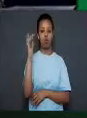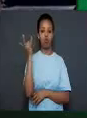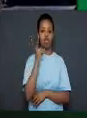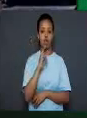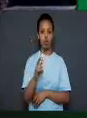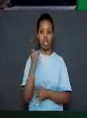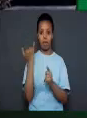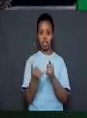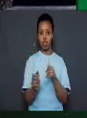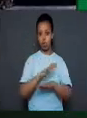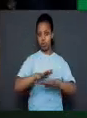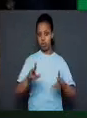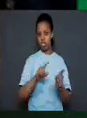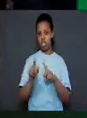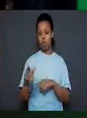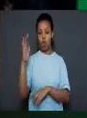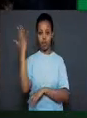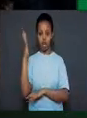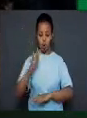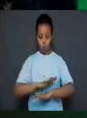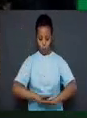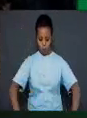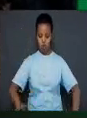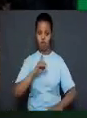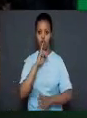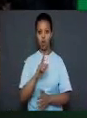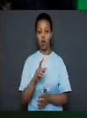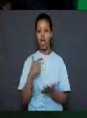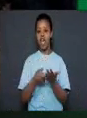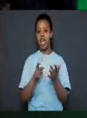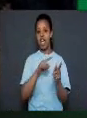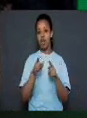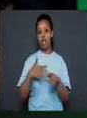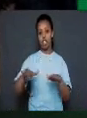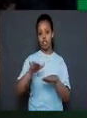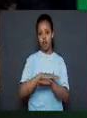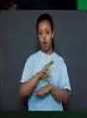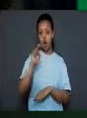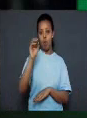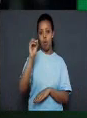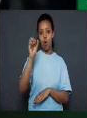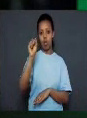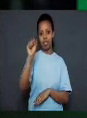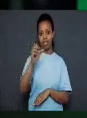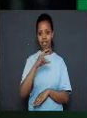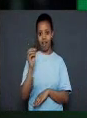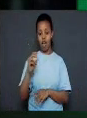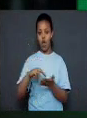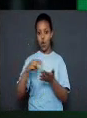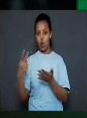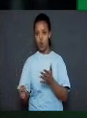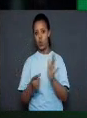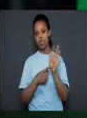final layer is the forest floor, which is covered in moss, fallen